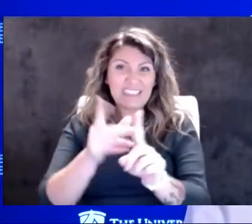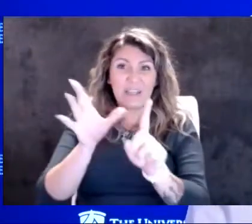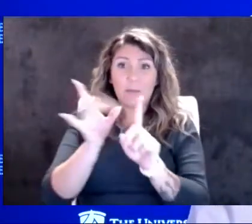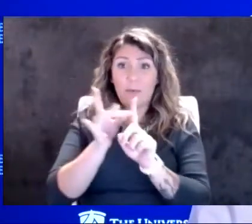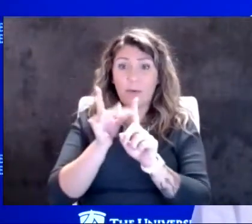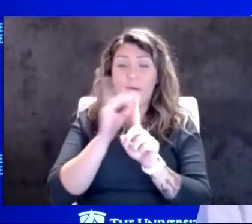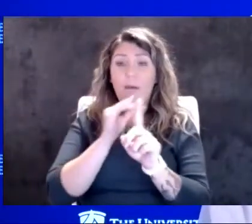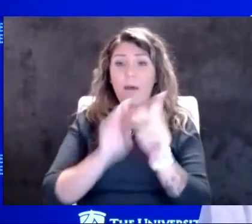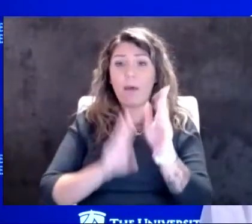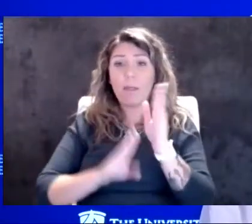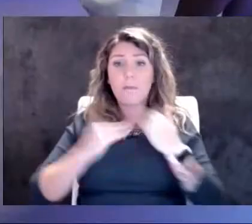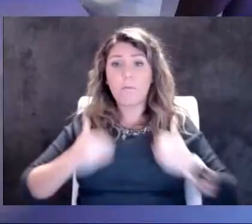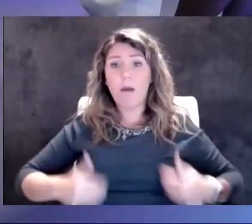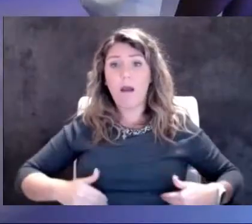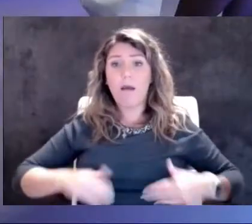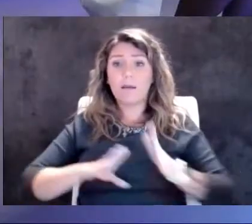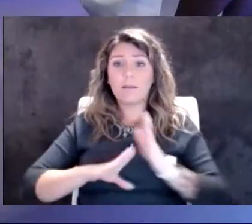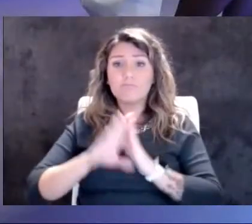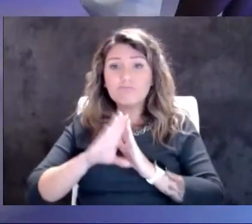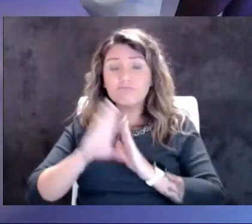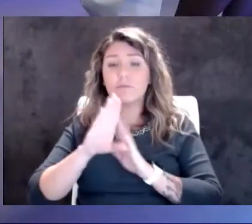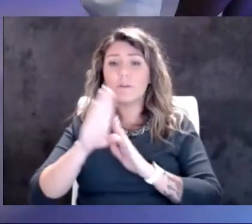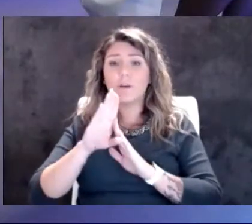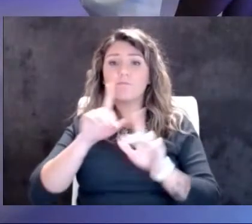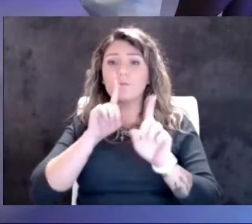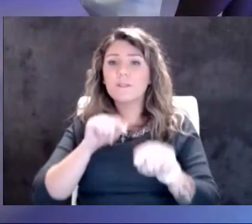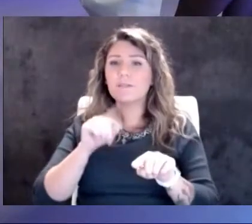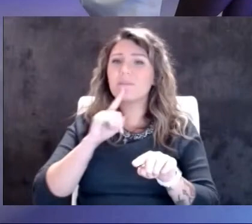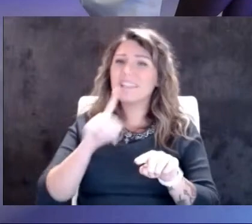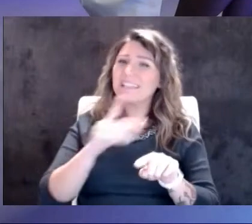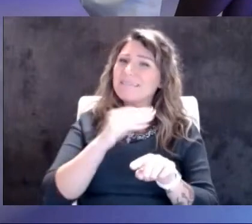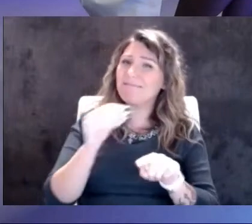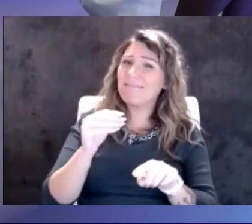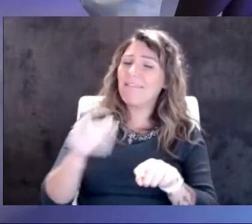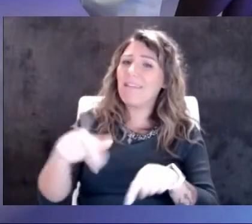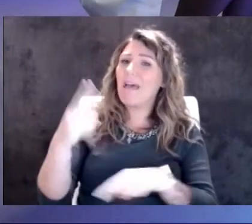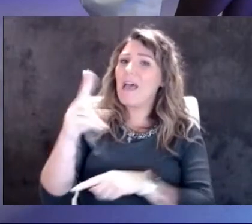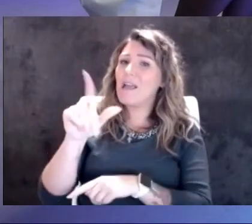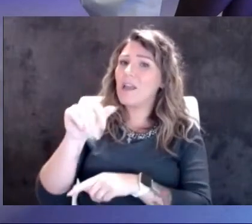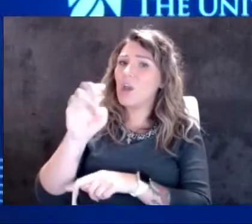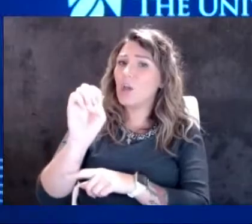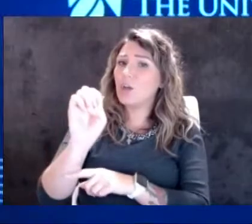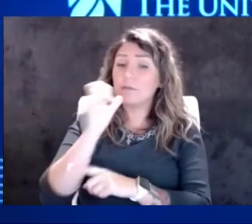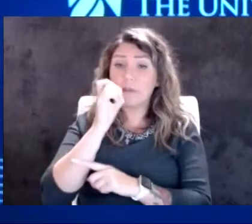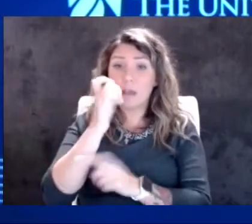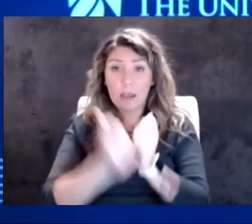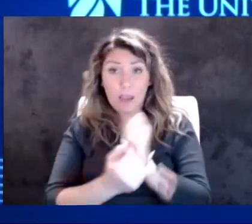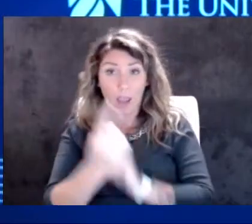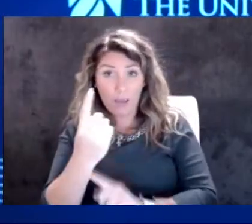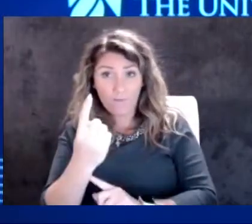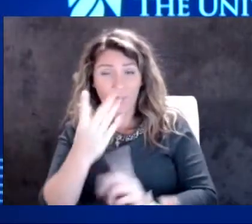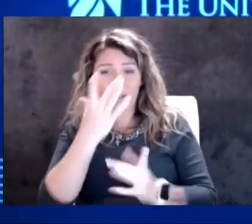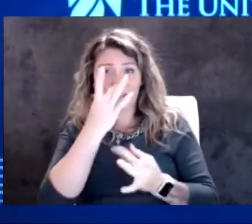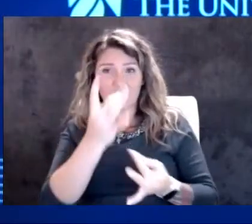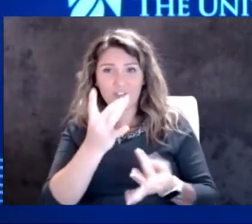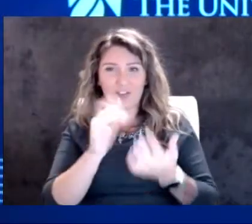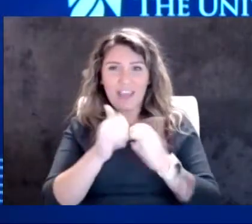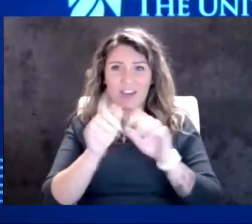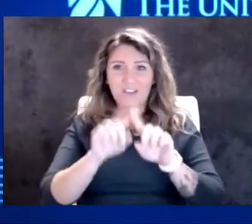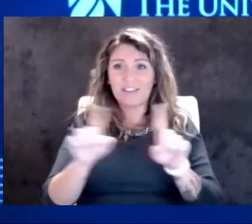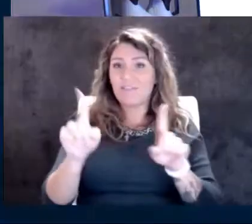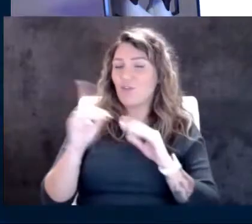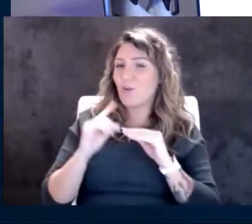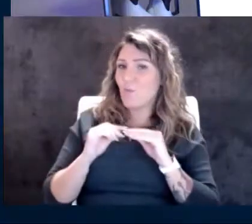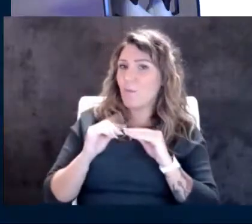that. Yeah, I think a lot of the transplant centers say go get the high-dose vaccination if you can. And Yeah. not everybody does, so it's interesting how it can be different. Okay, one more question. Okay, last